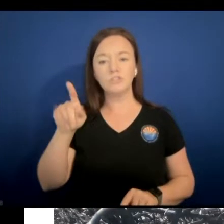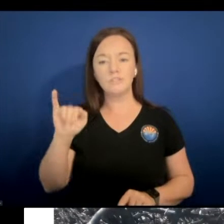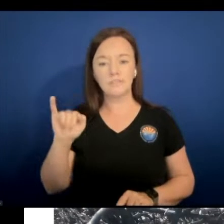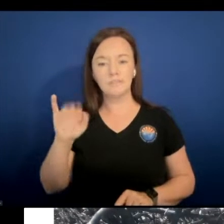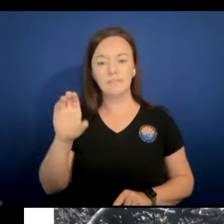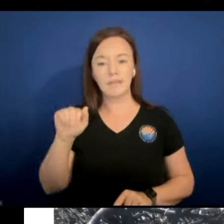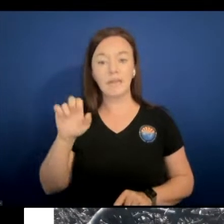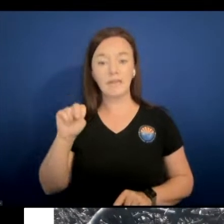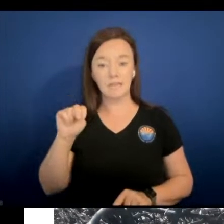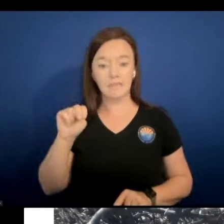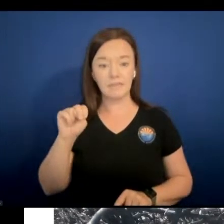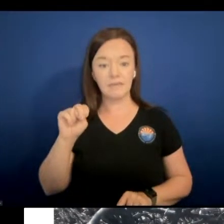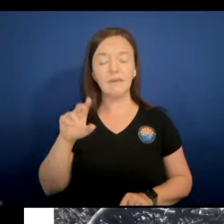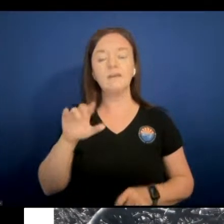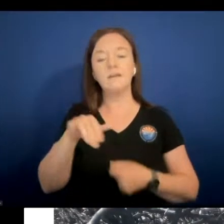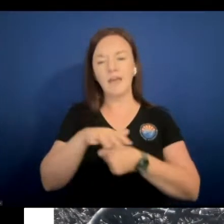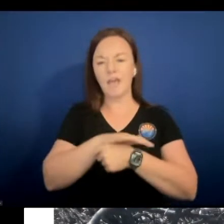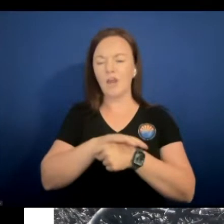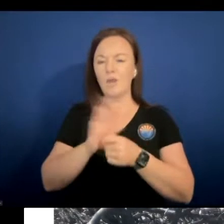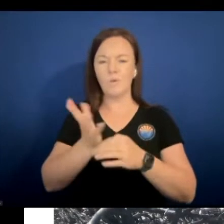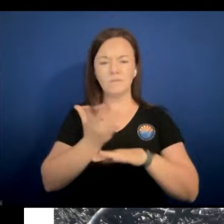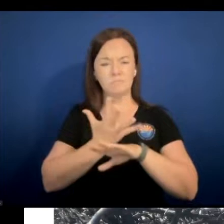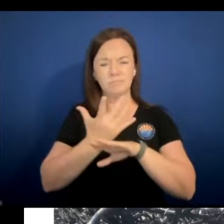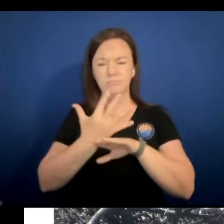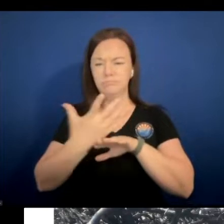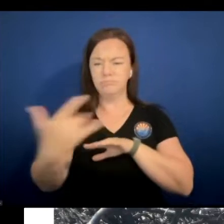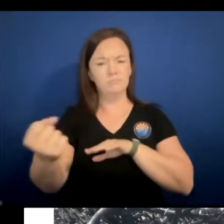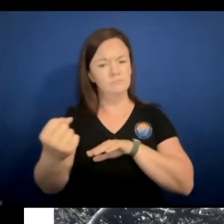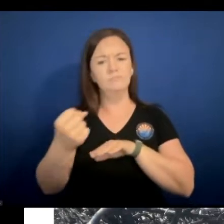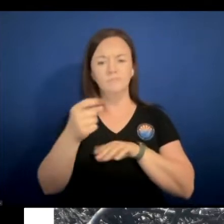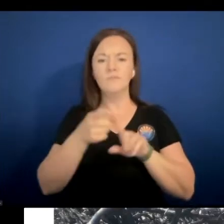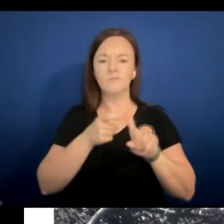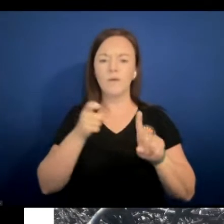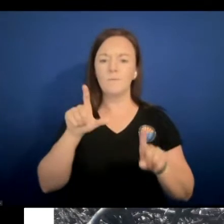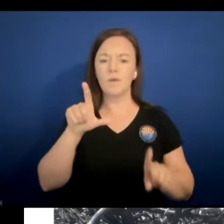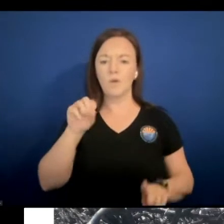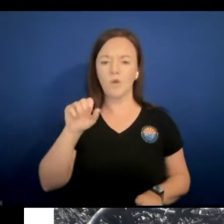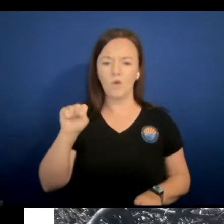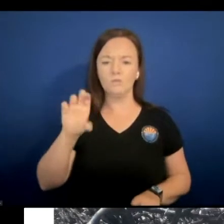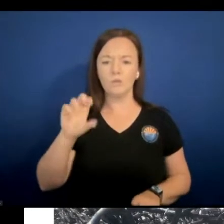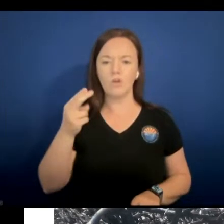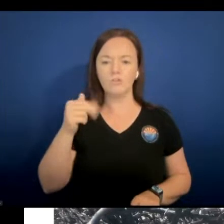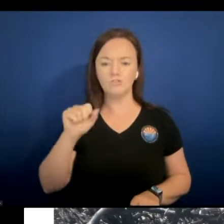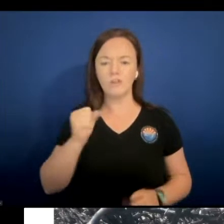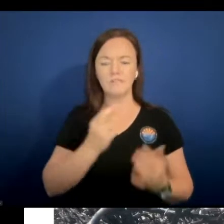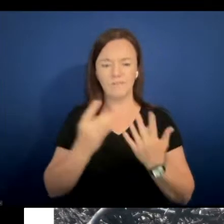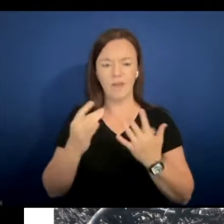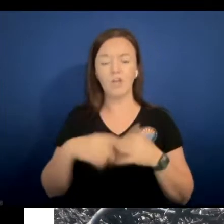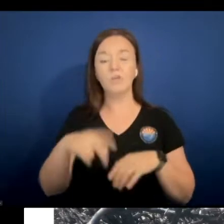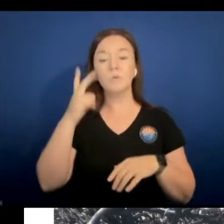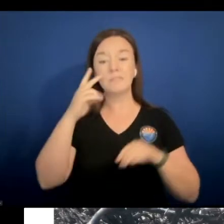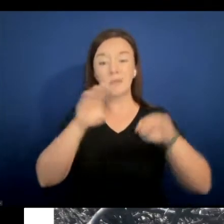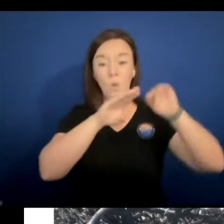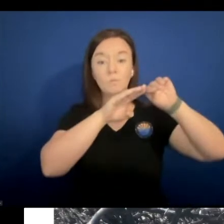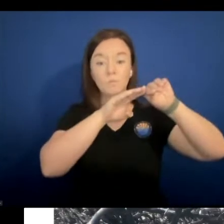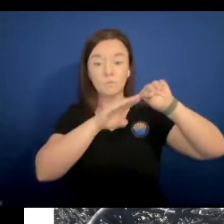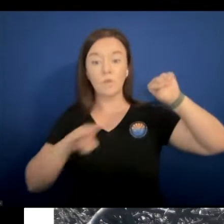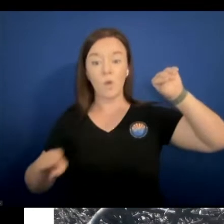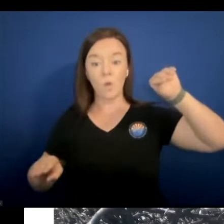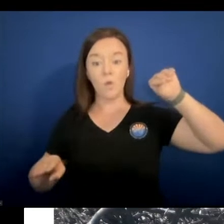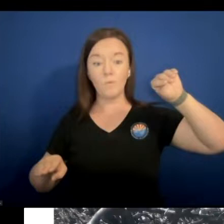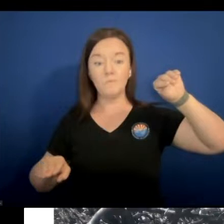an area that was devastated by the Las Conchas fire, where you see extreme slopes and you see the